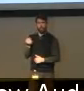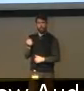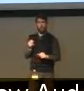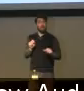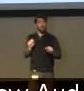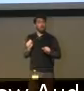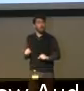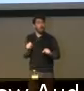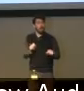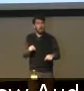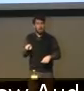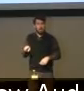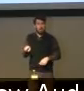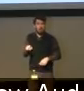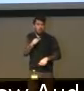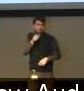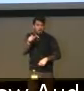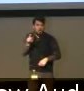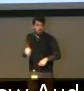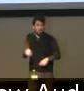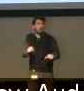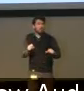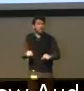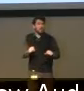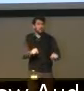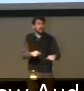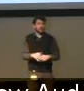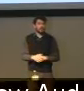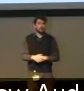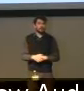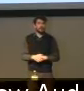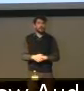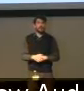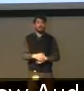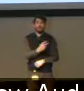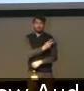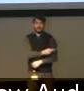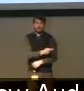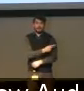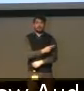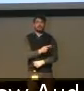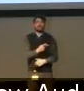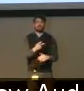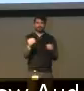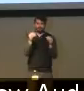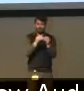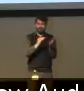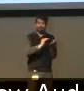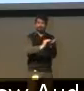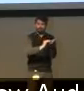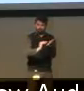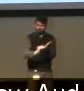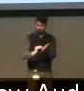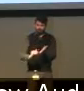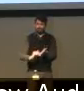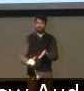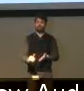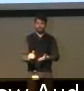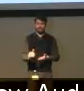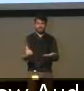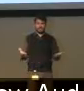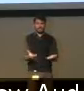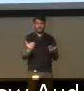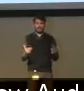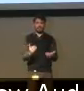to have the field hospital. We're also seeing more discharges on a daily basis as our healthcare workers are learning every day how to best